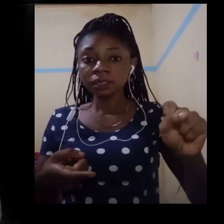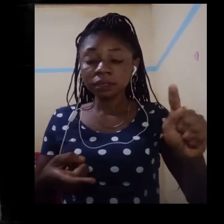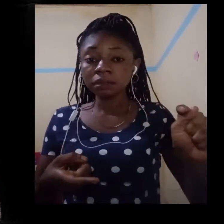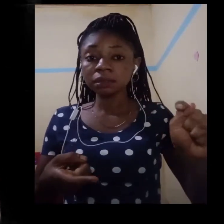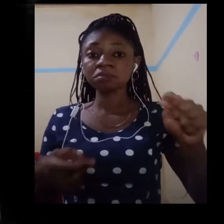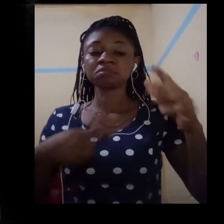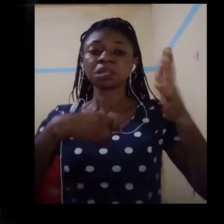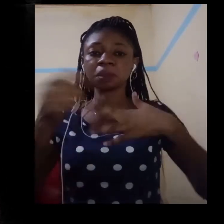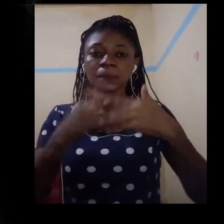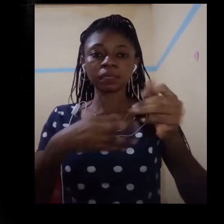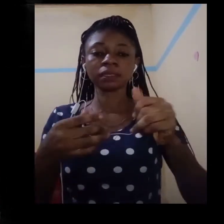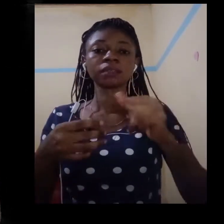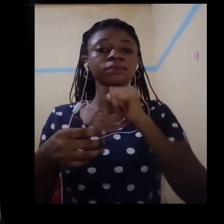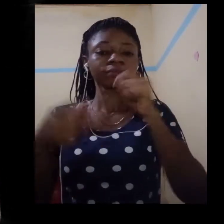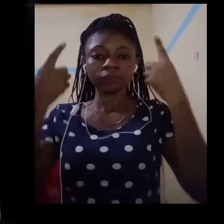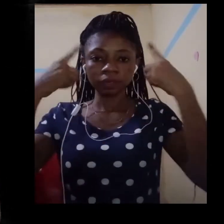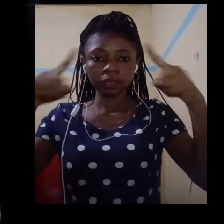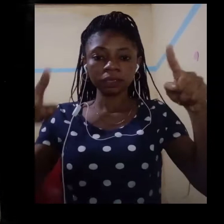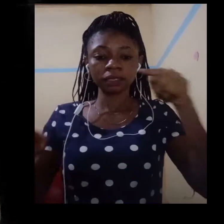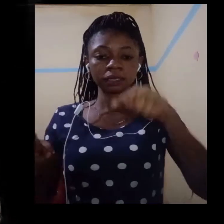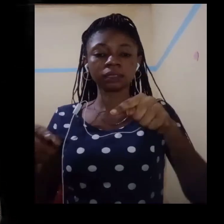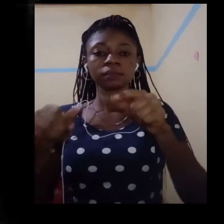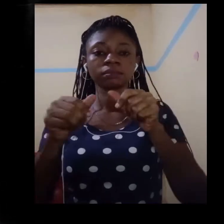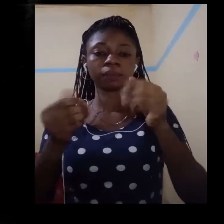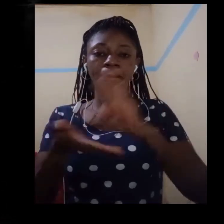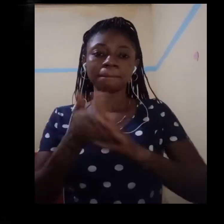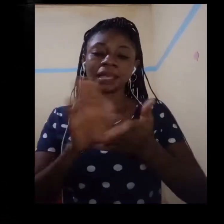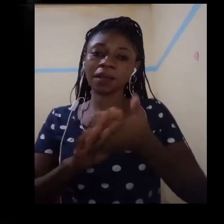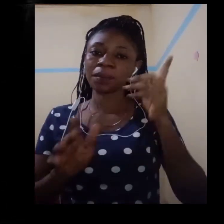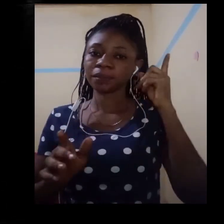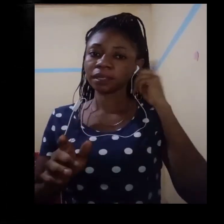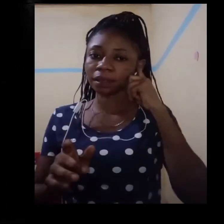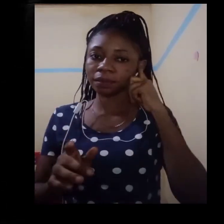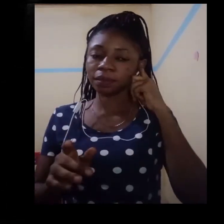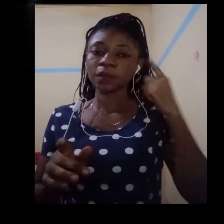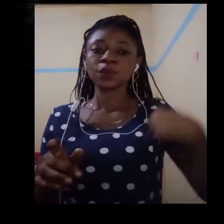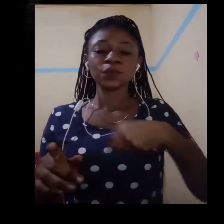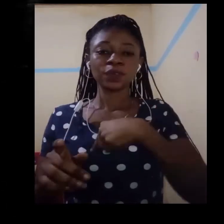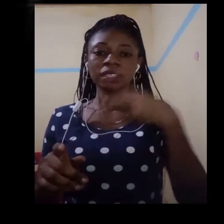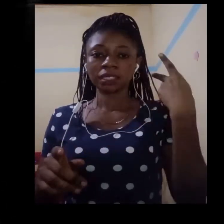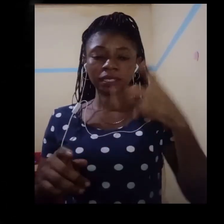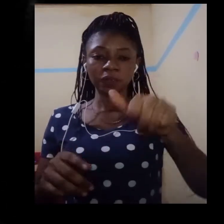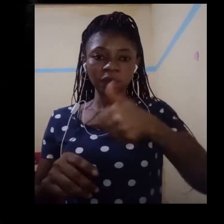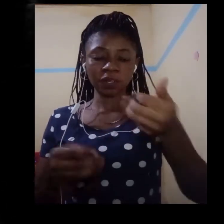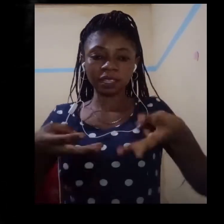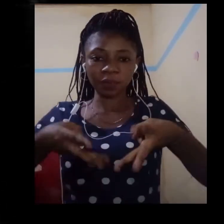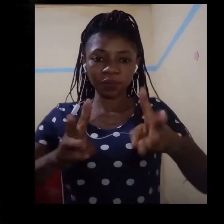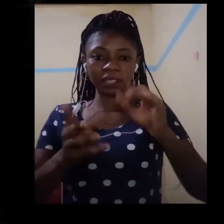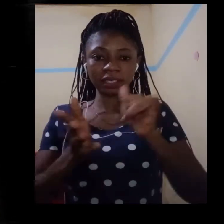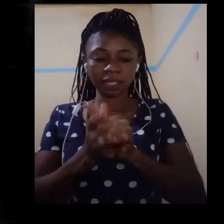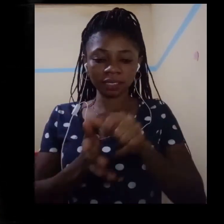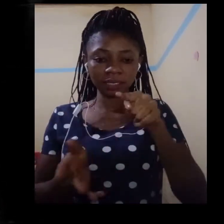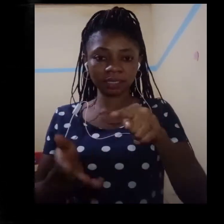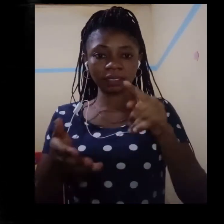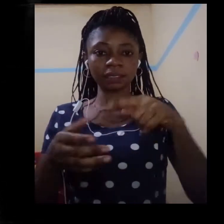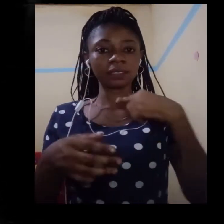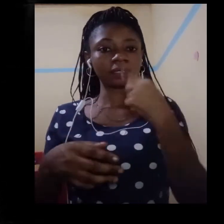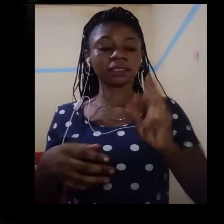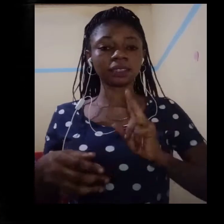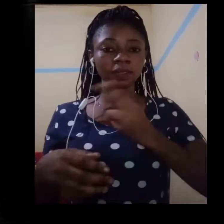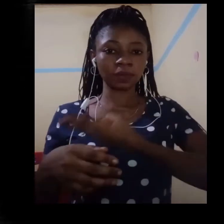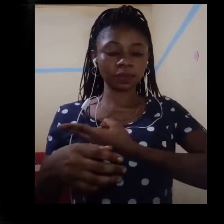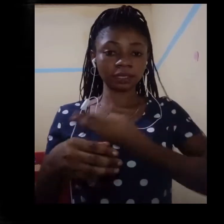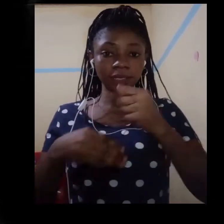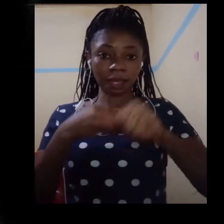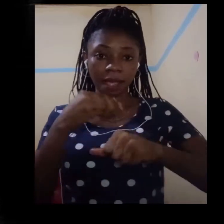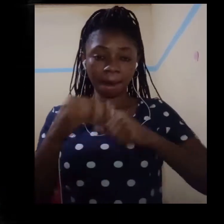deaf. And so we saw other ways that she told us about herself. She